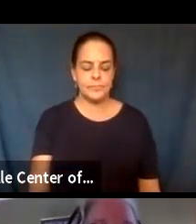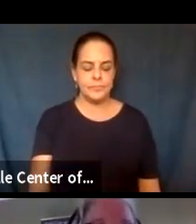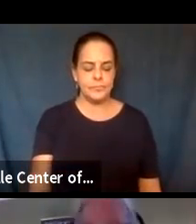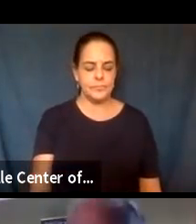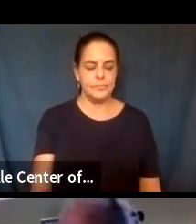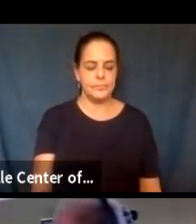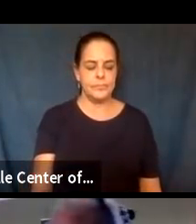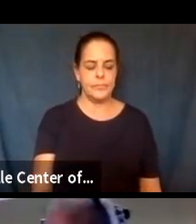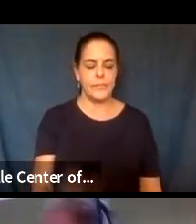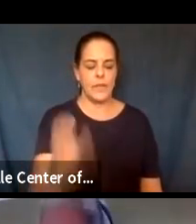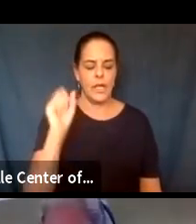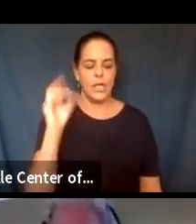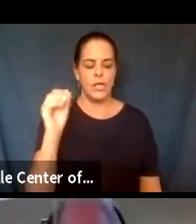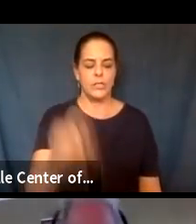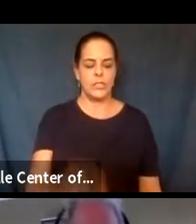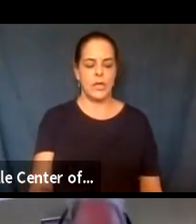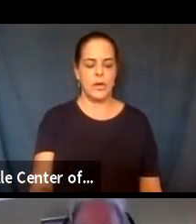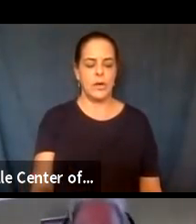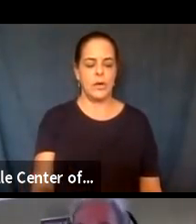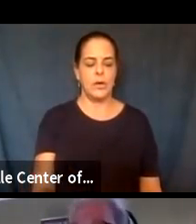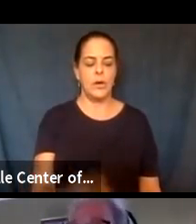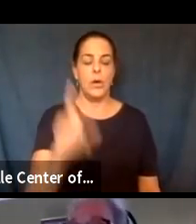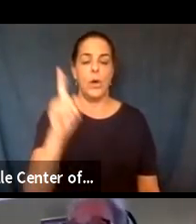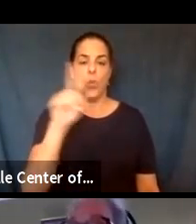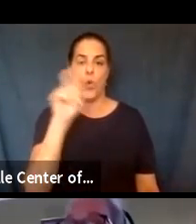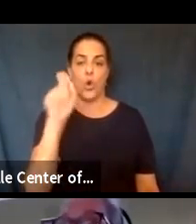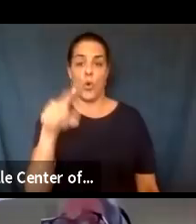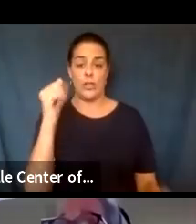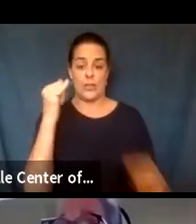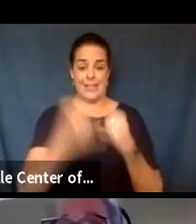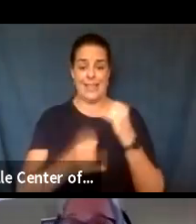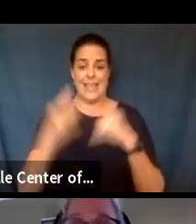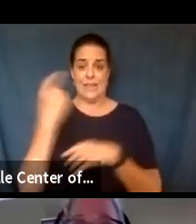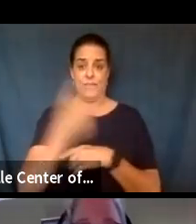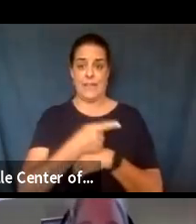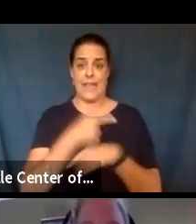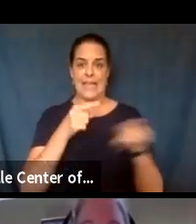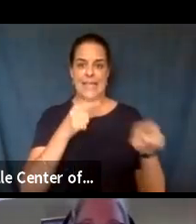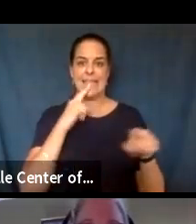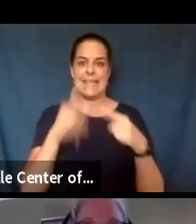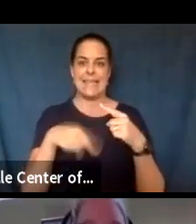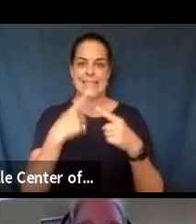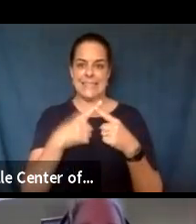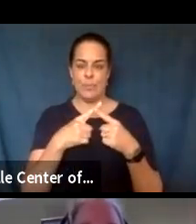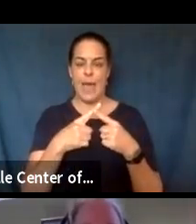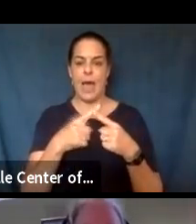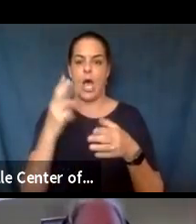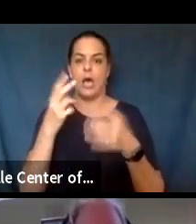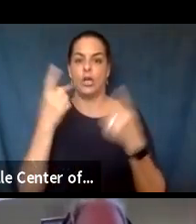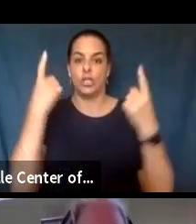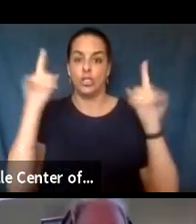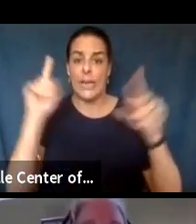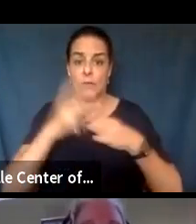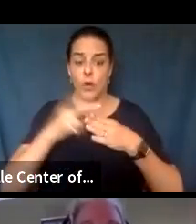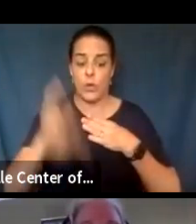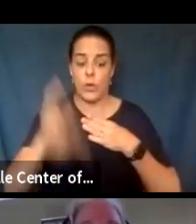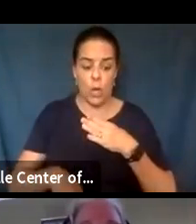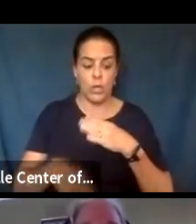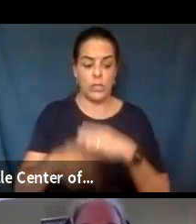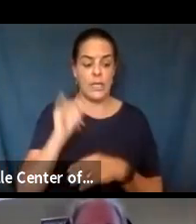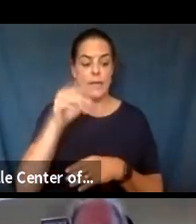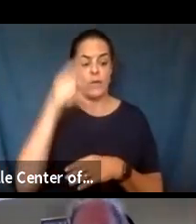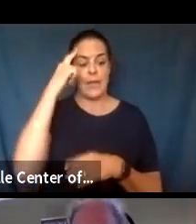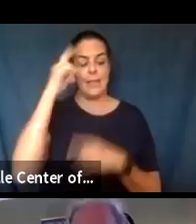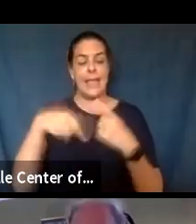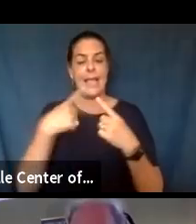So a question about, I mean, at the end of the day, this is about achieving results. It's whatever's most, if you think about those 5